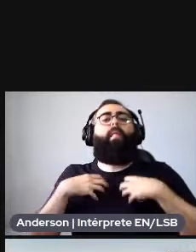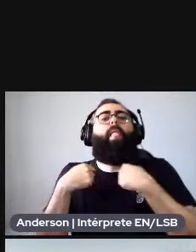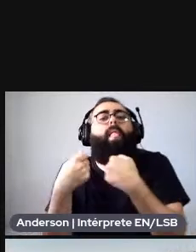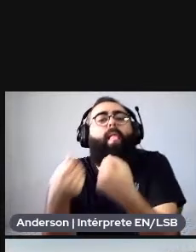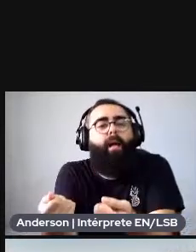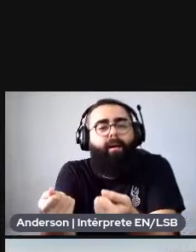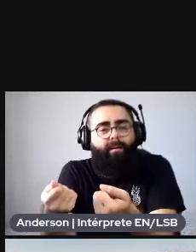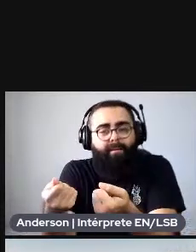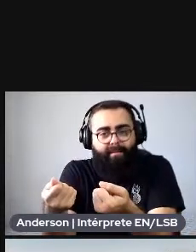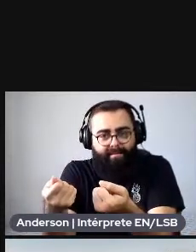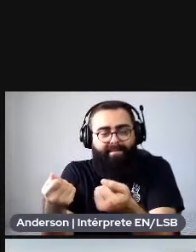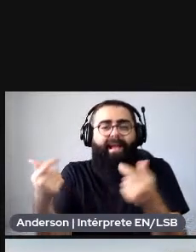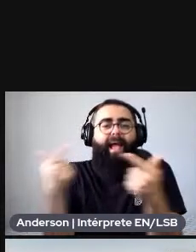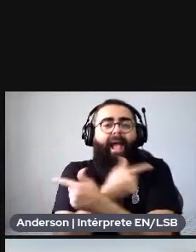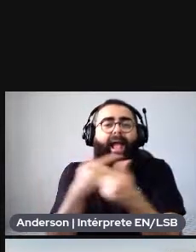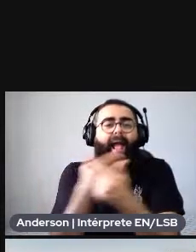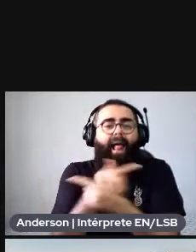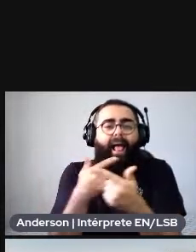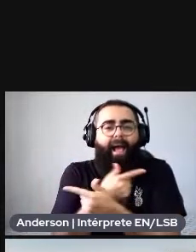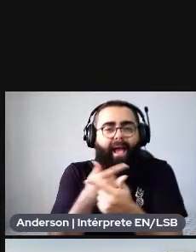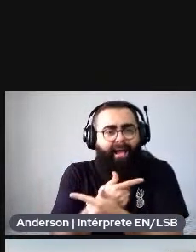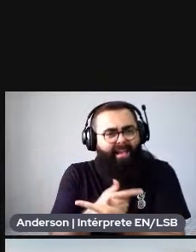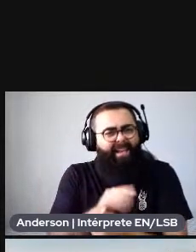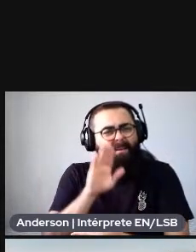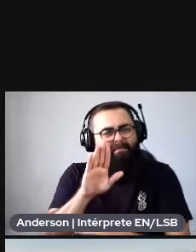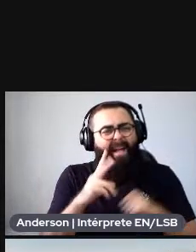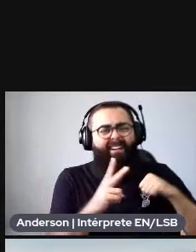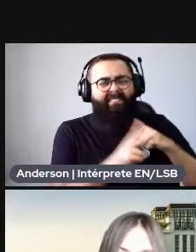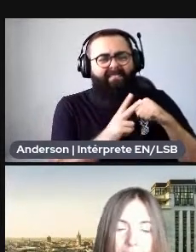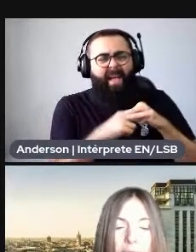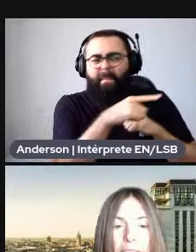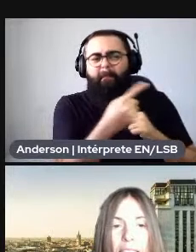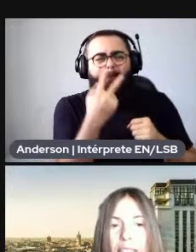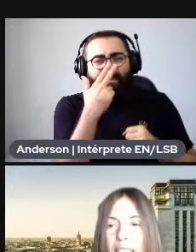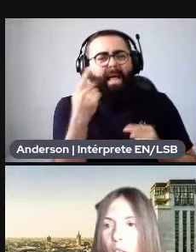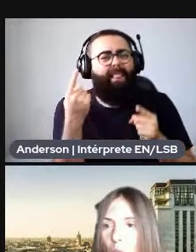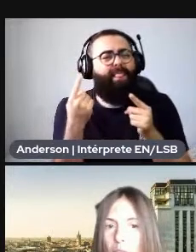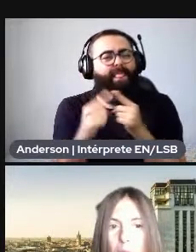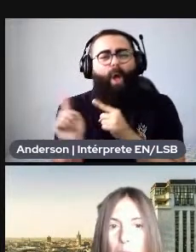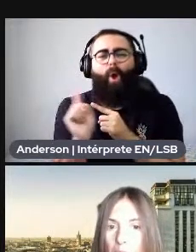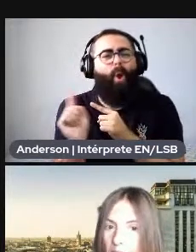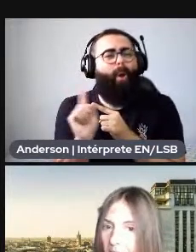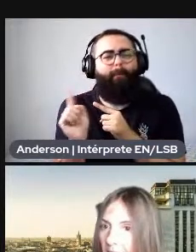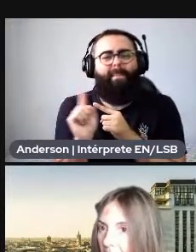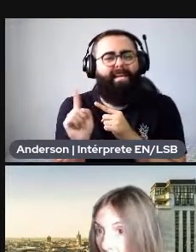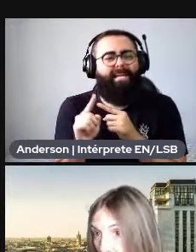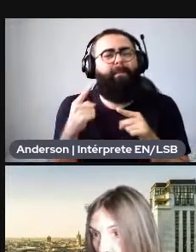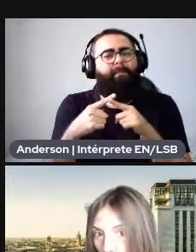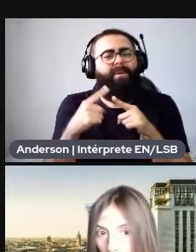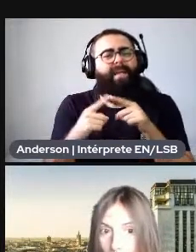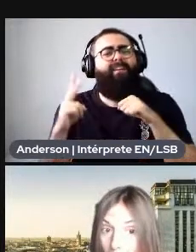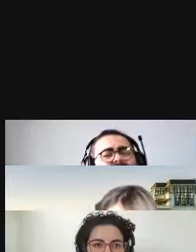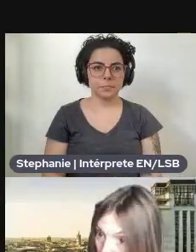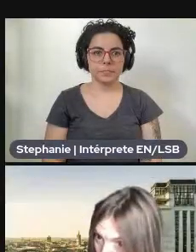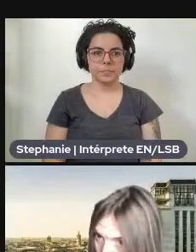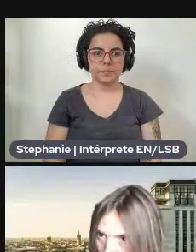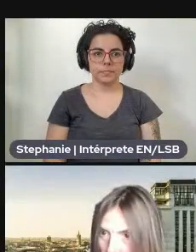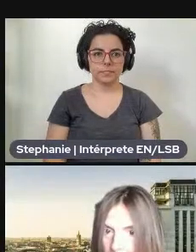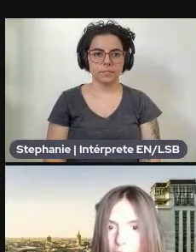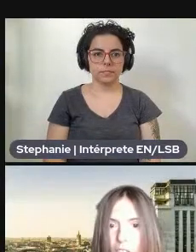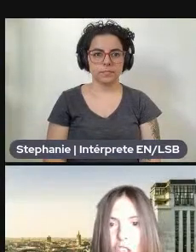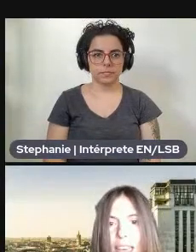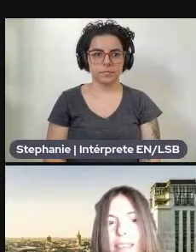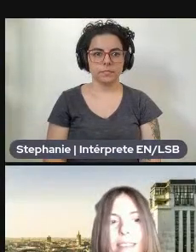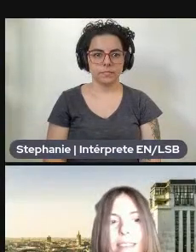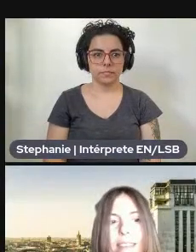he starts to laugh. And today, we will be particularly interested in the historical path that is followed by throw